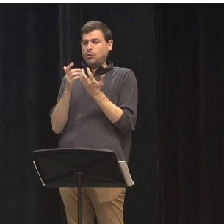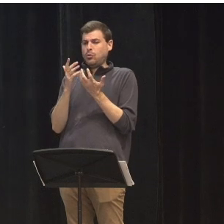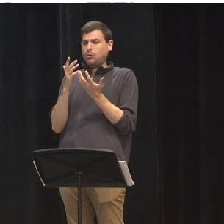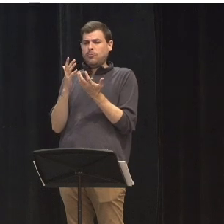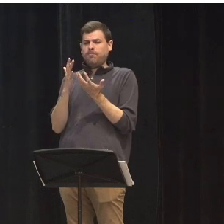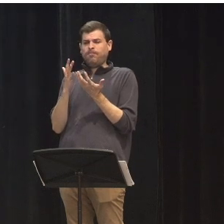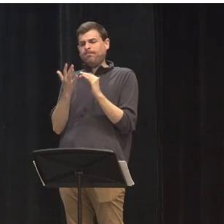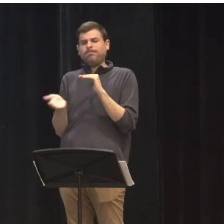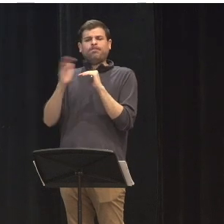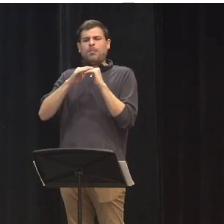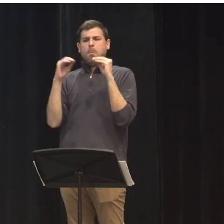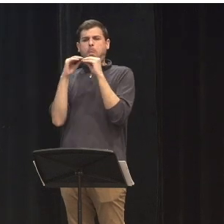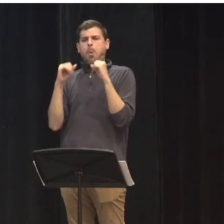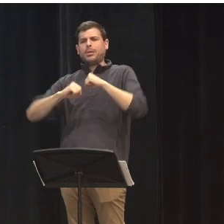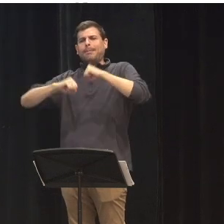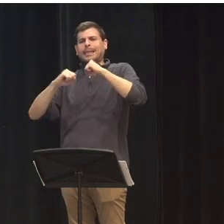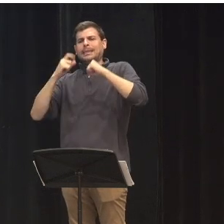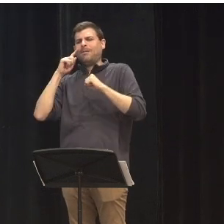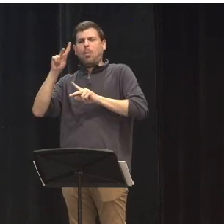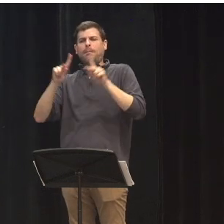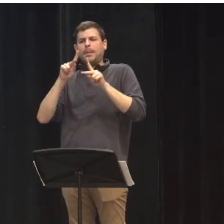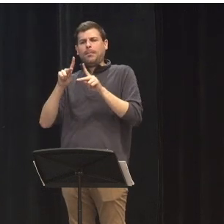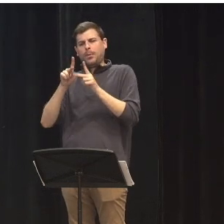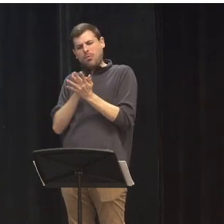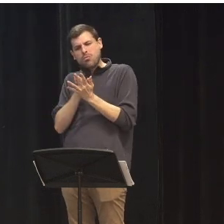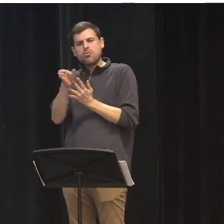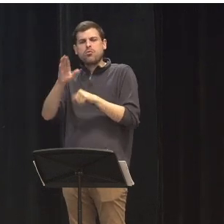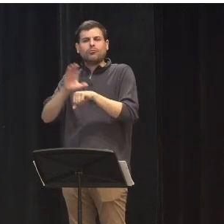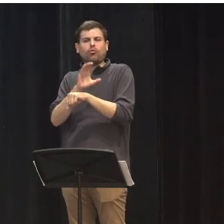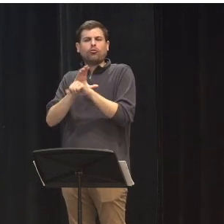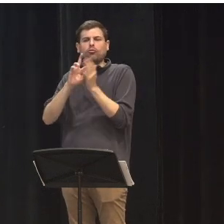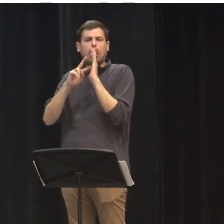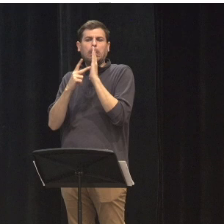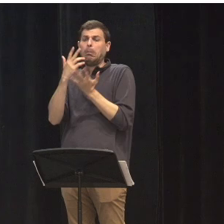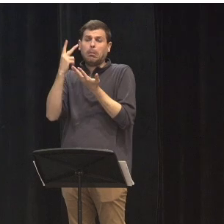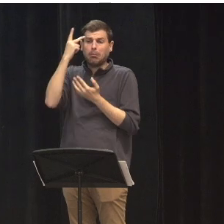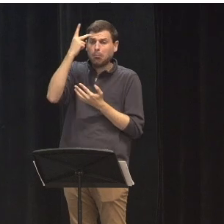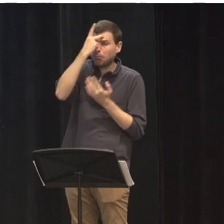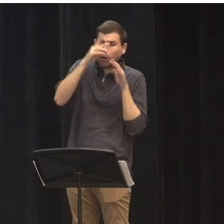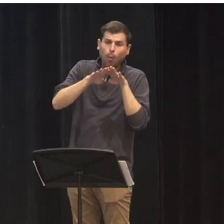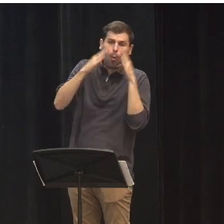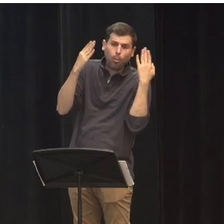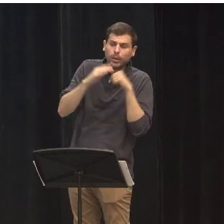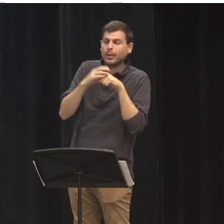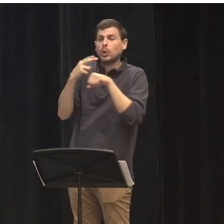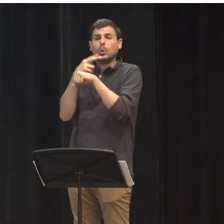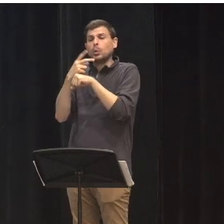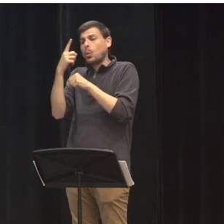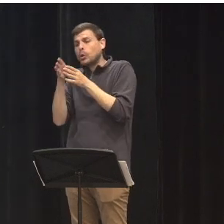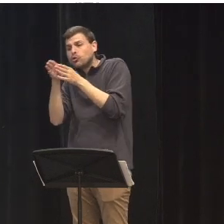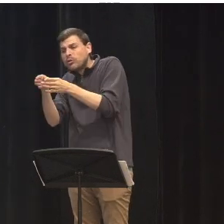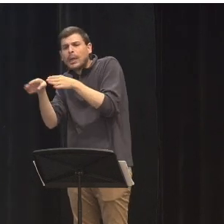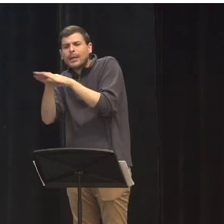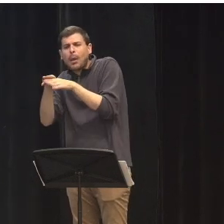provide replacement open spaces. Some of them are listed here: pop-up parks, expanded use of the streets, street